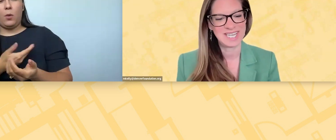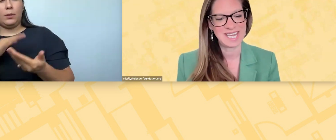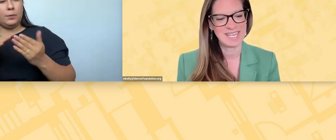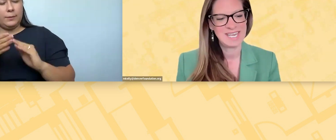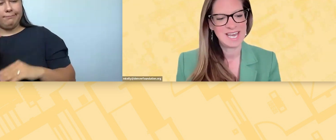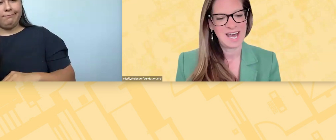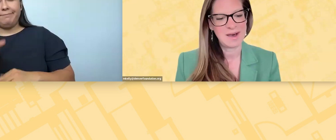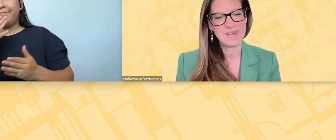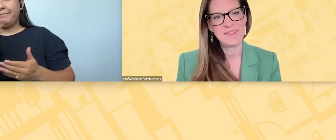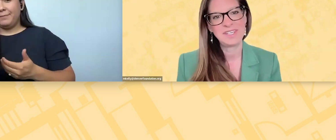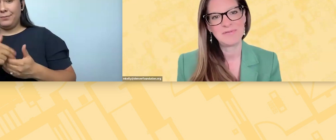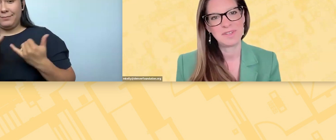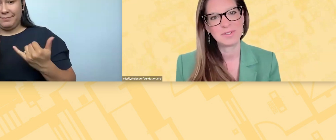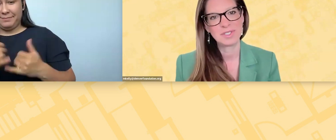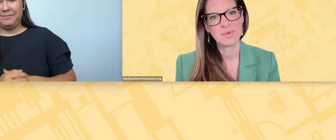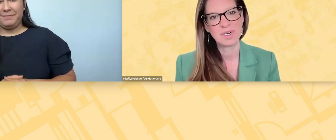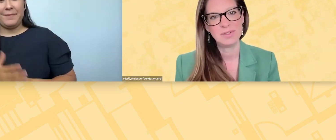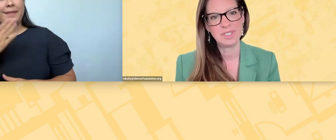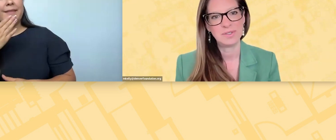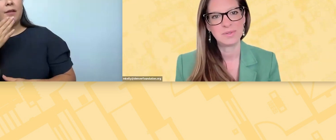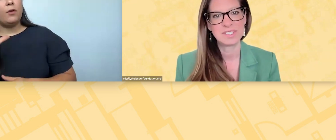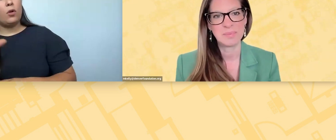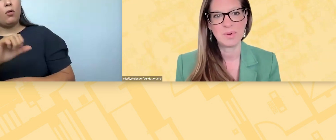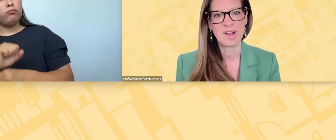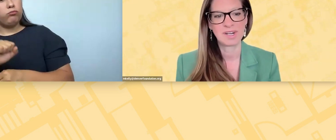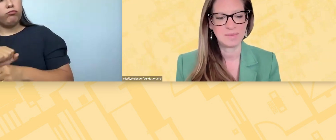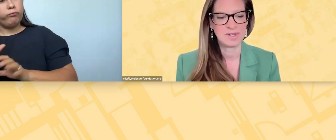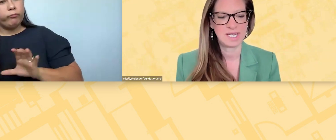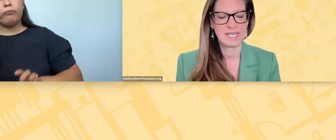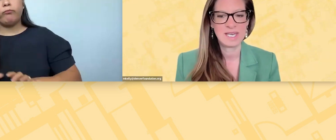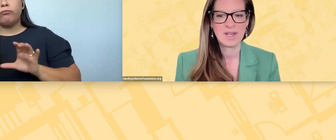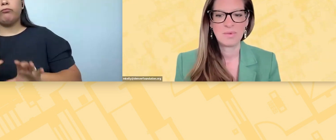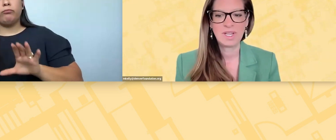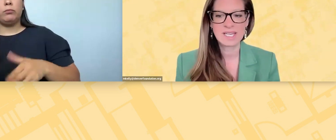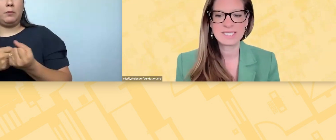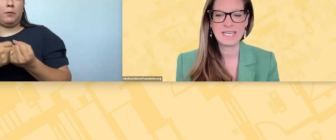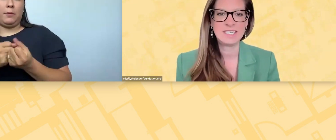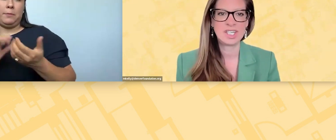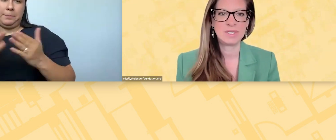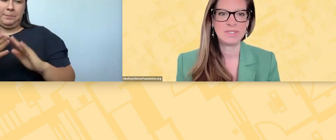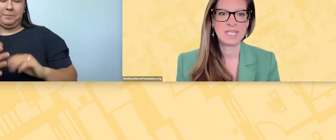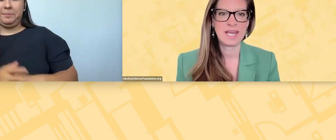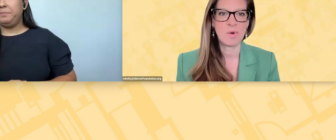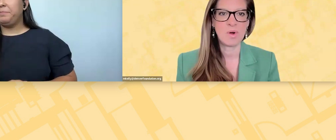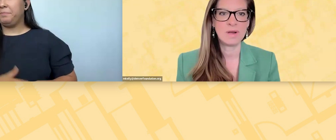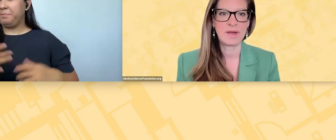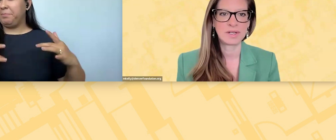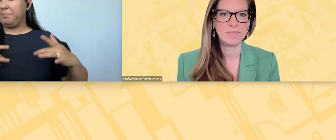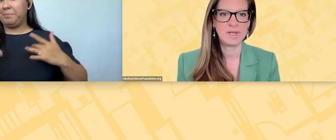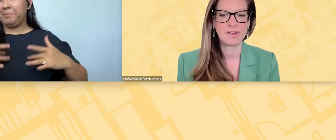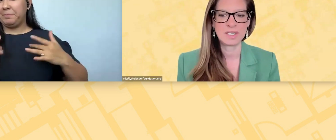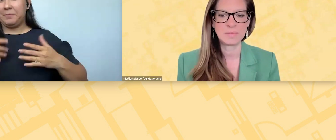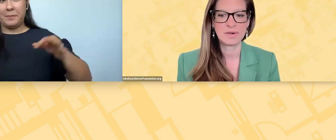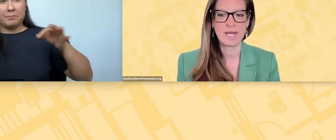the call today. And thank you for the crucial work you do to support our community. We're really excited to share with you today more about